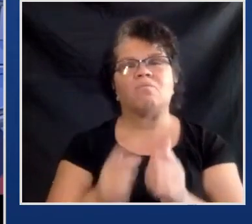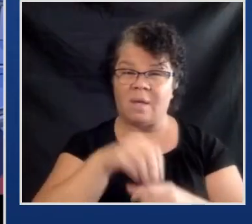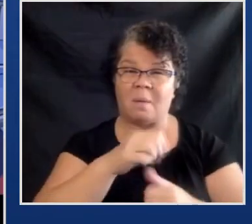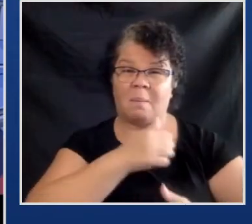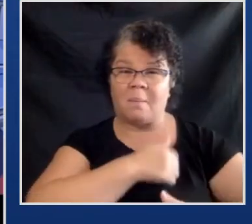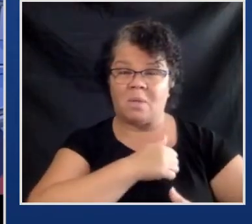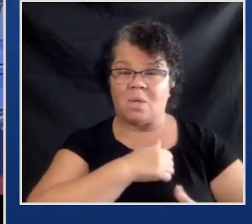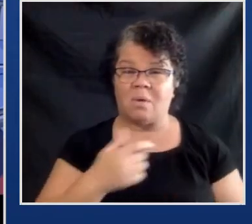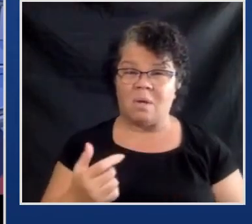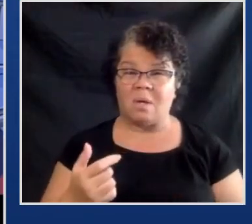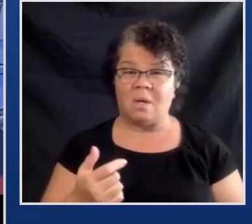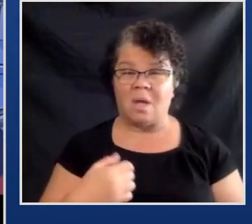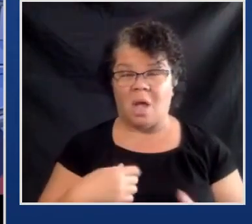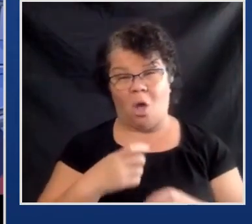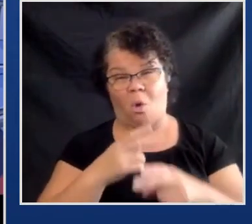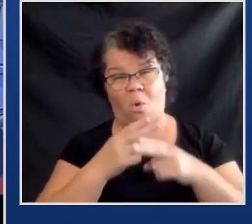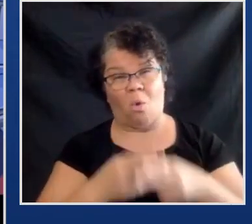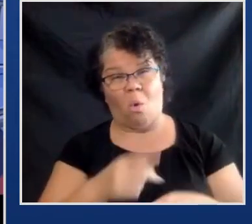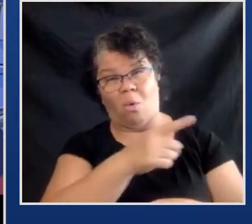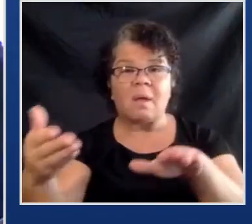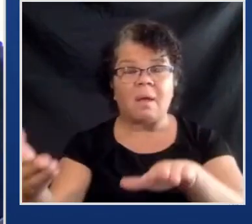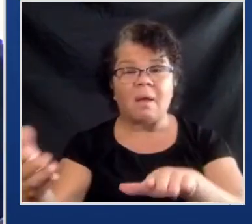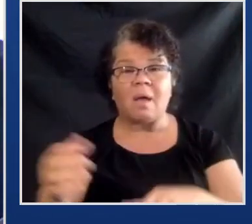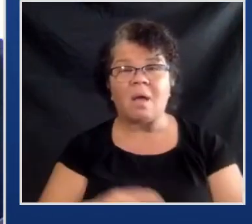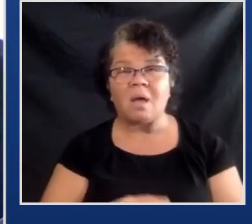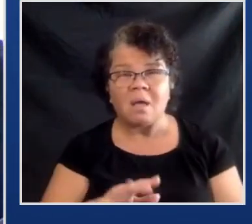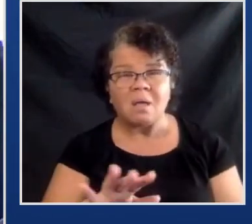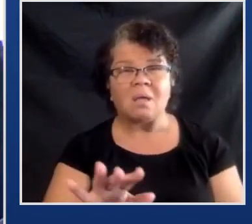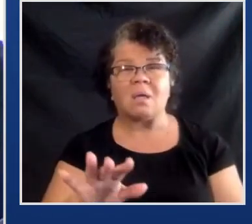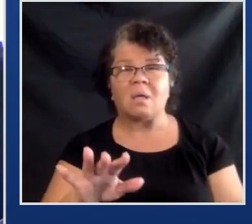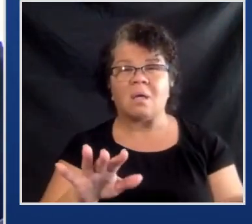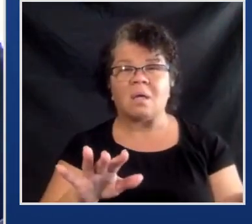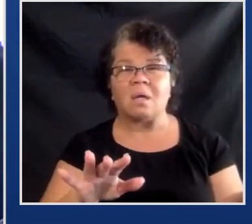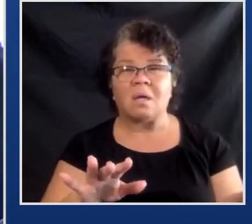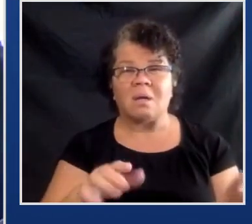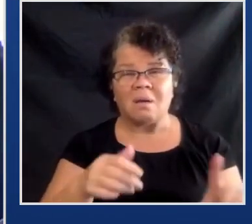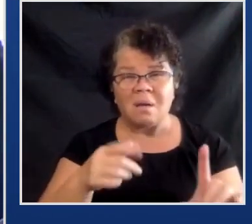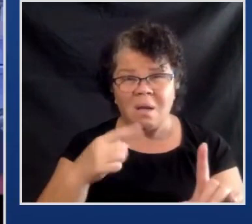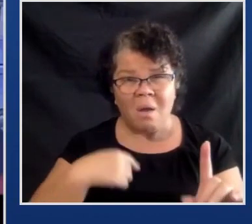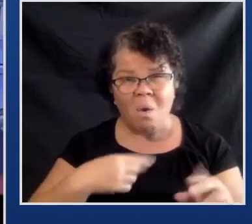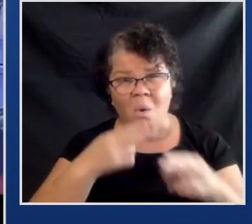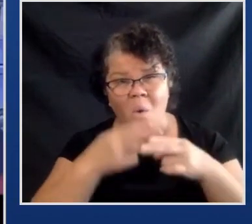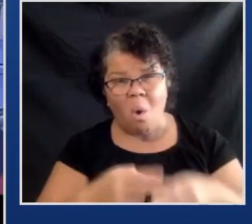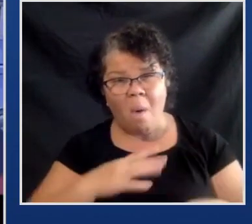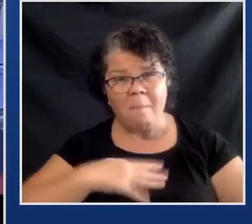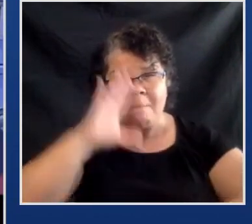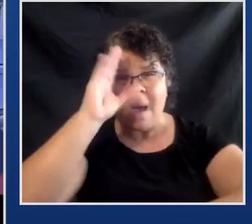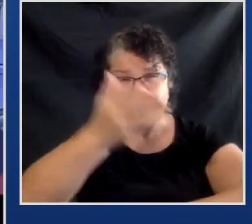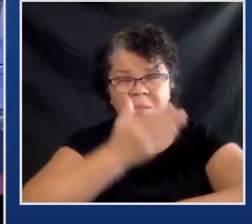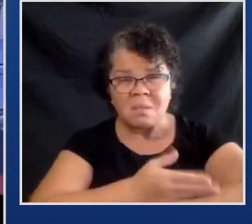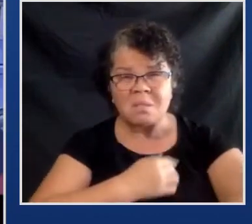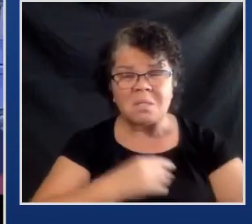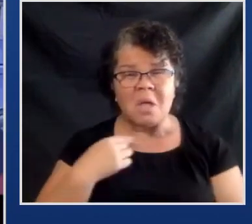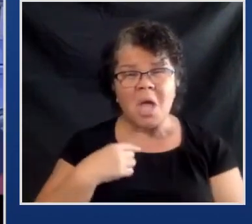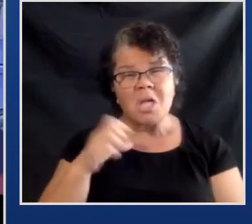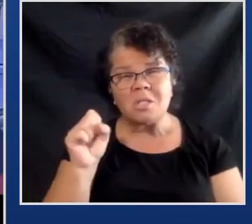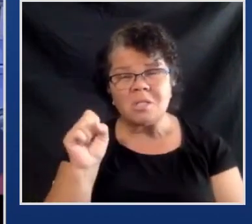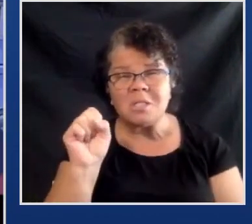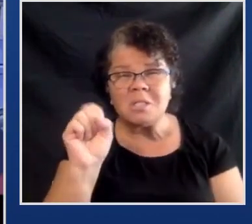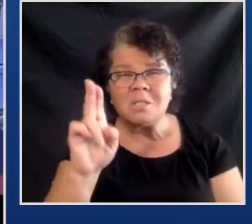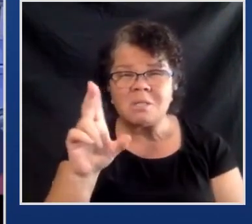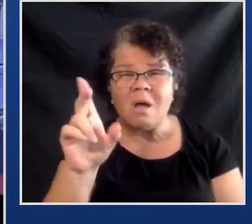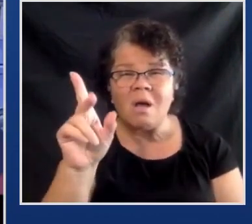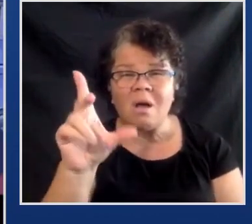as well, losers. And suckers, just like all your sons and daughters, parents and grandparents who served.